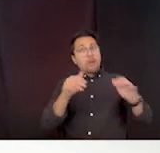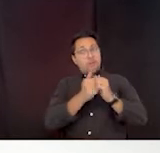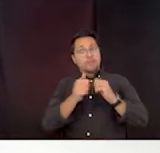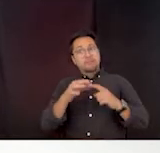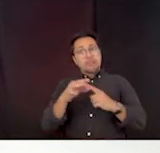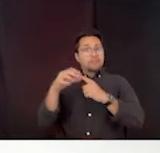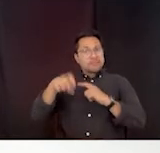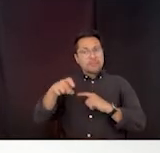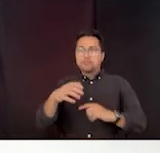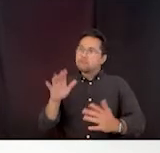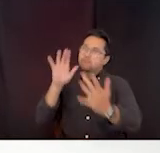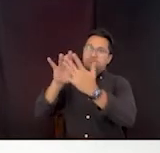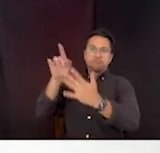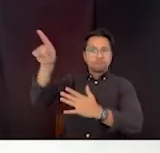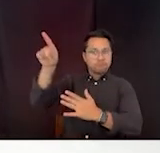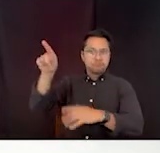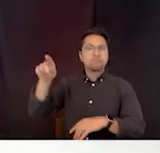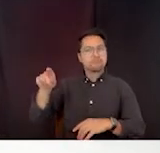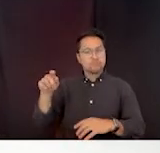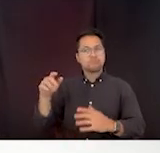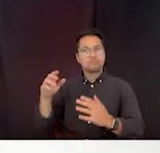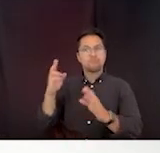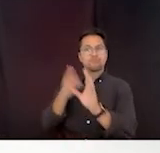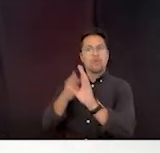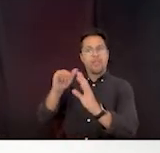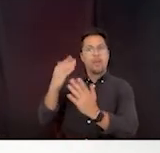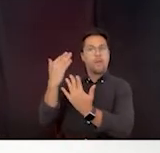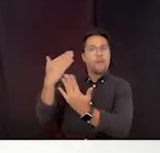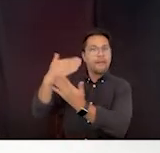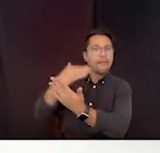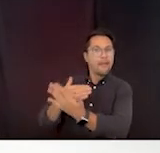Guidance Group and get your family on that wait list.